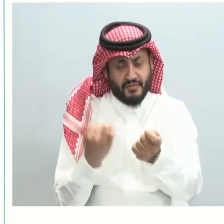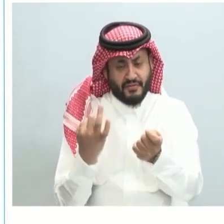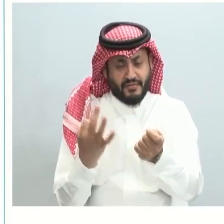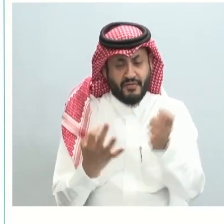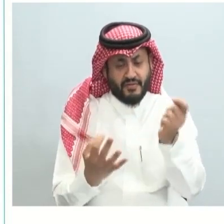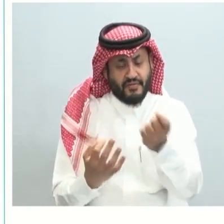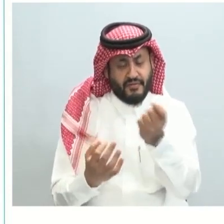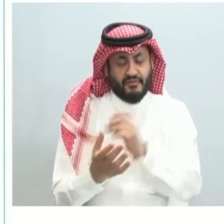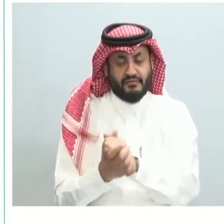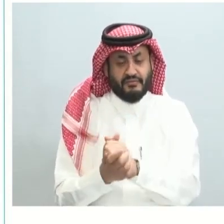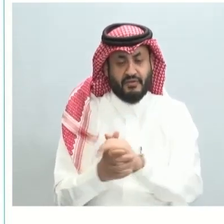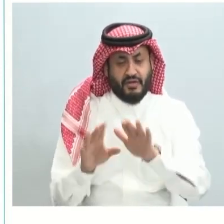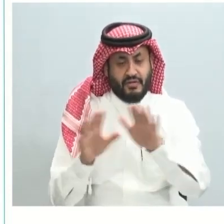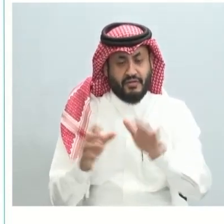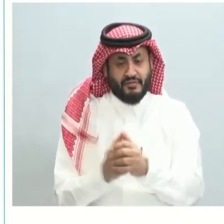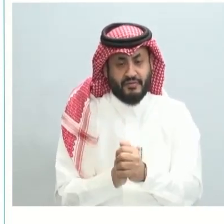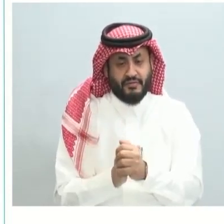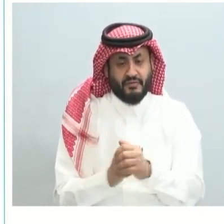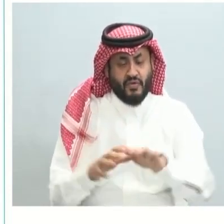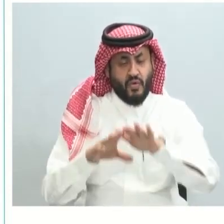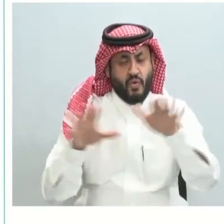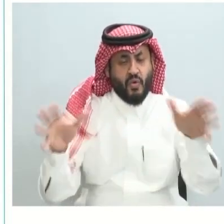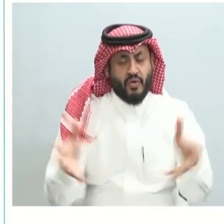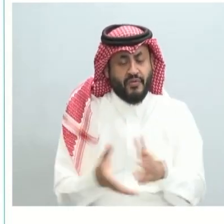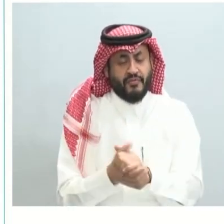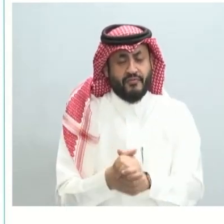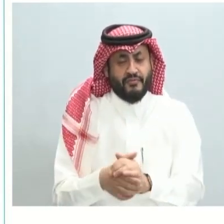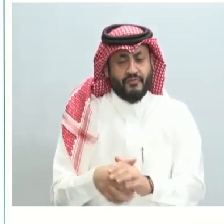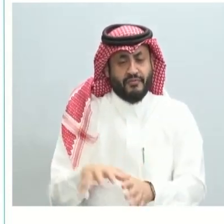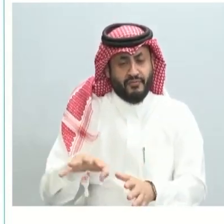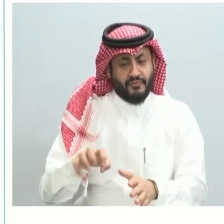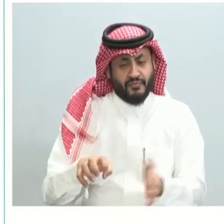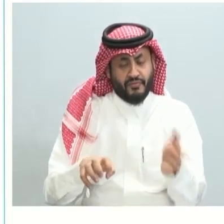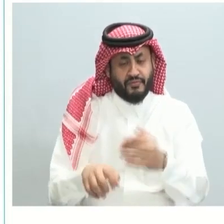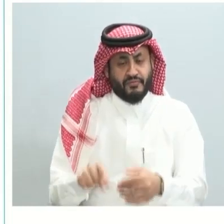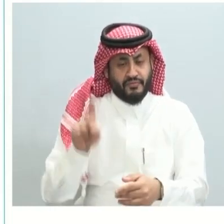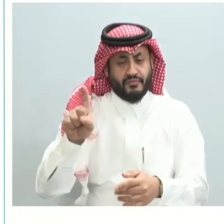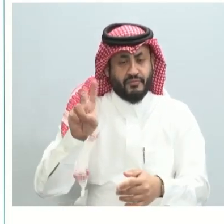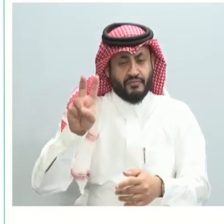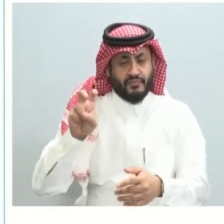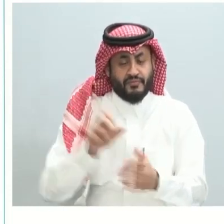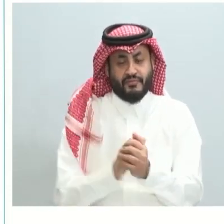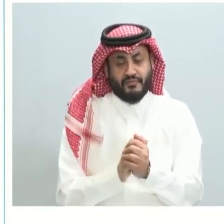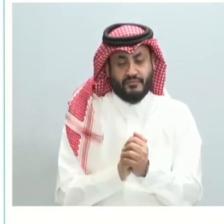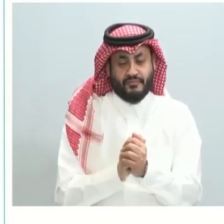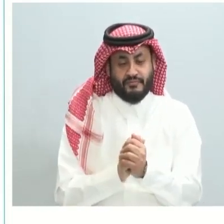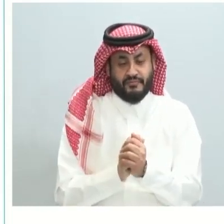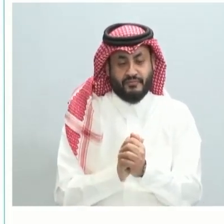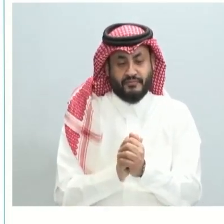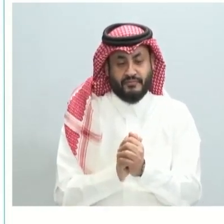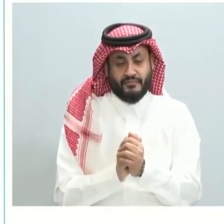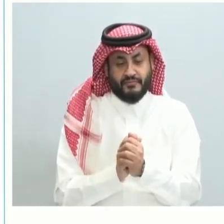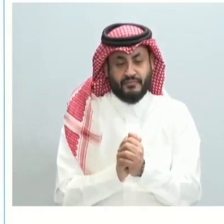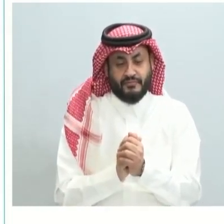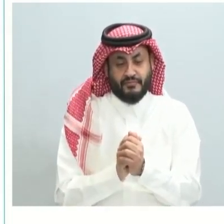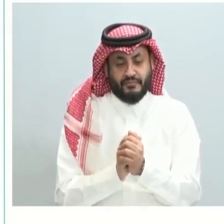circles until we have the all sets of numbers that starts from 40 and